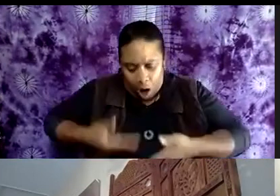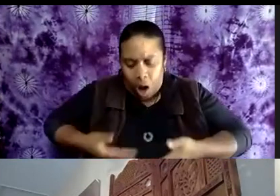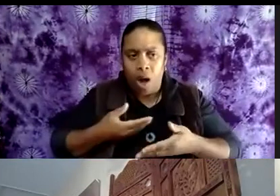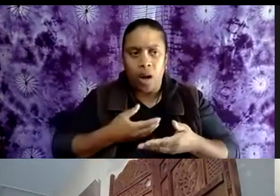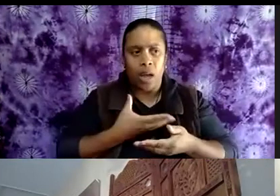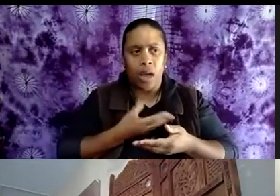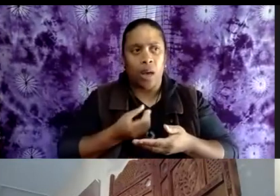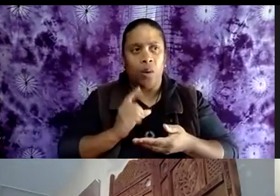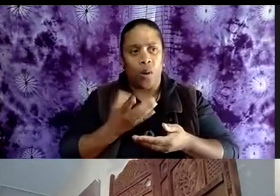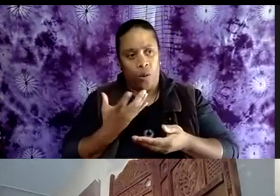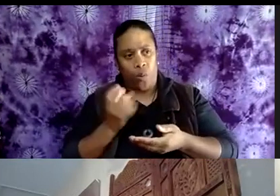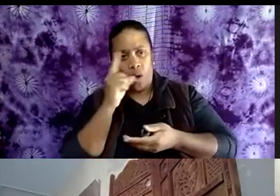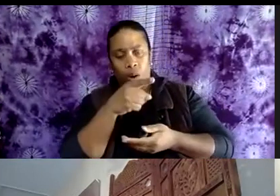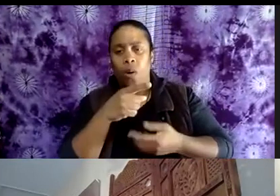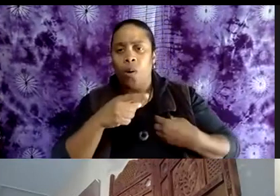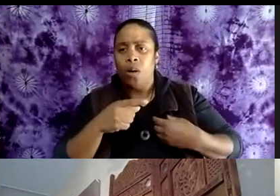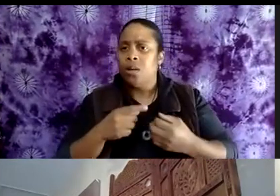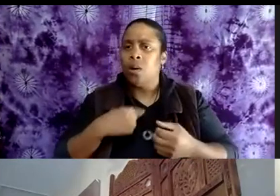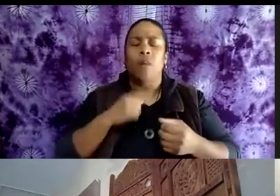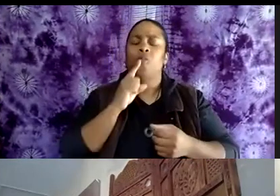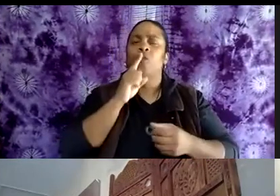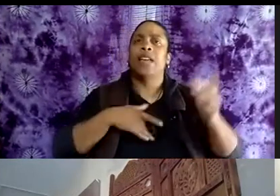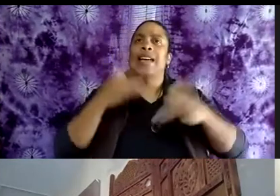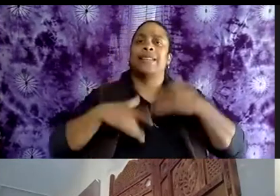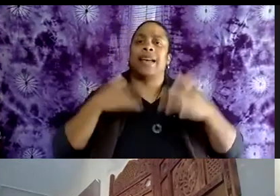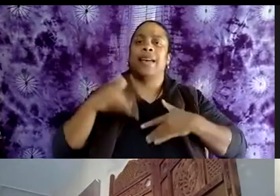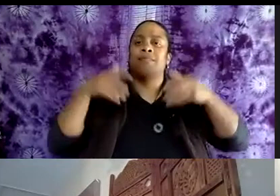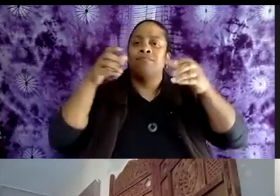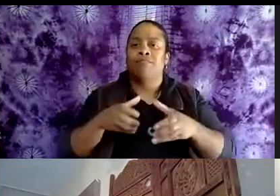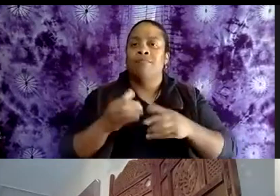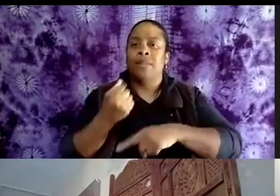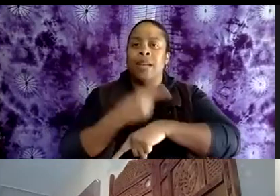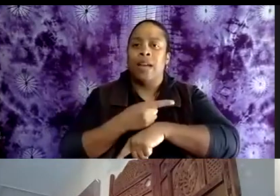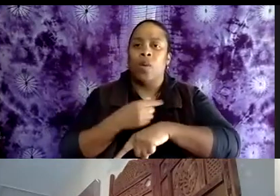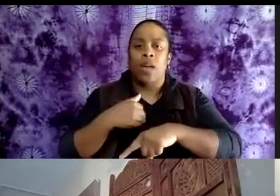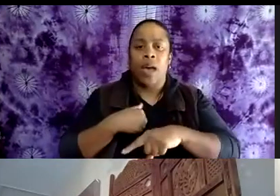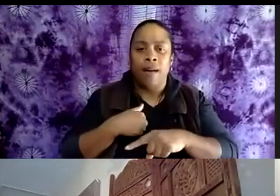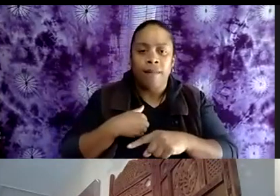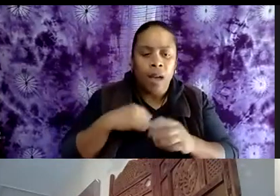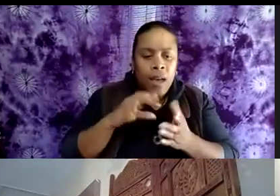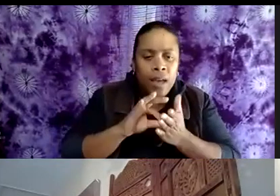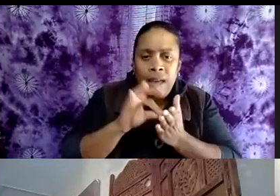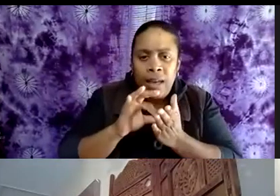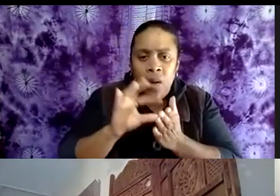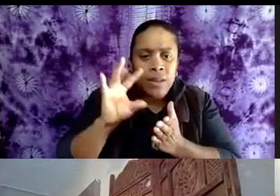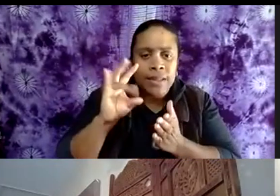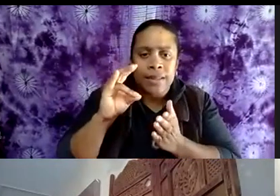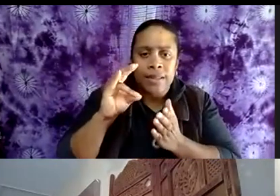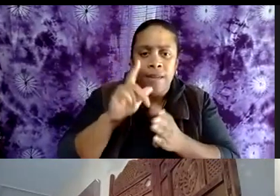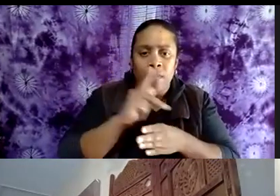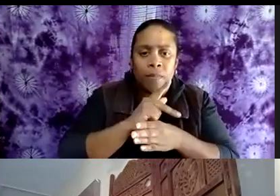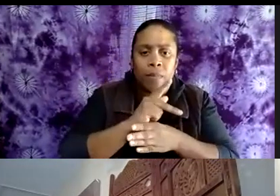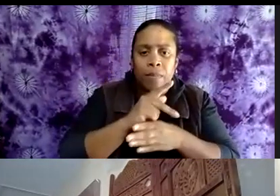much that will come tonight. I'm so excited to be together. There are my counting, there are 7 of us on the panel